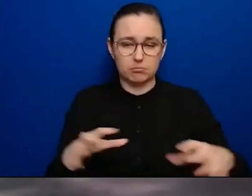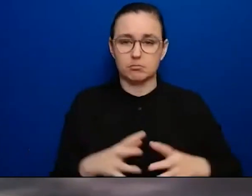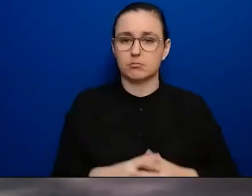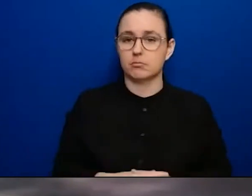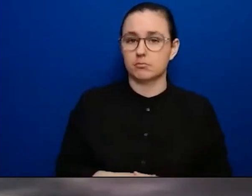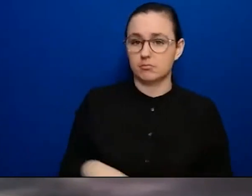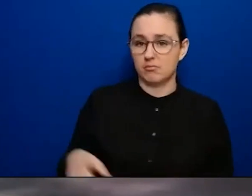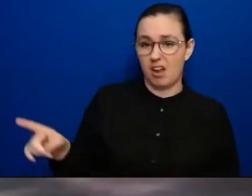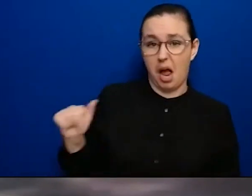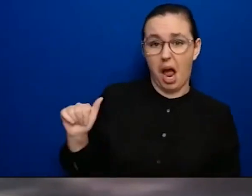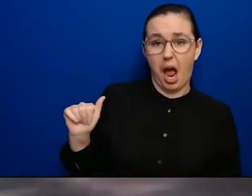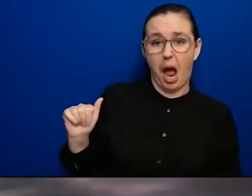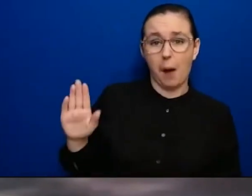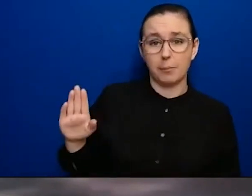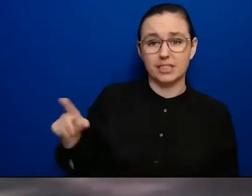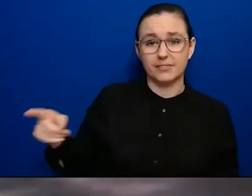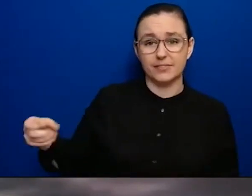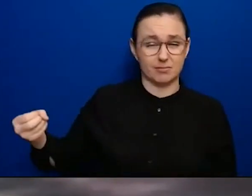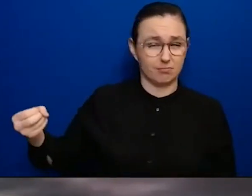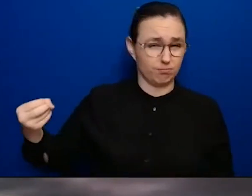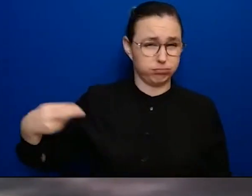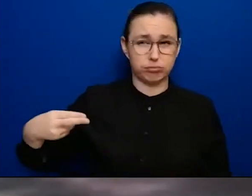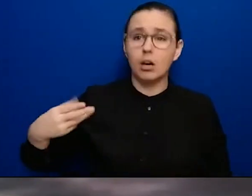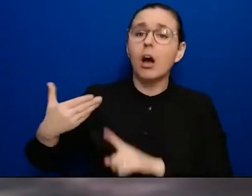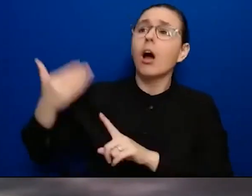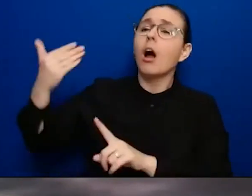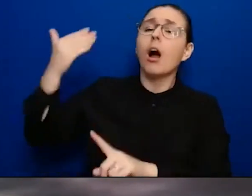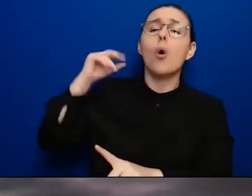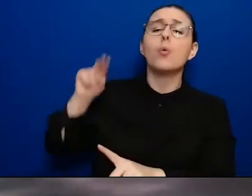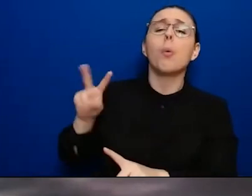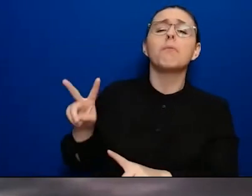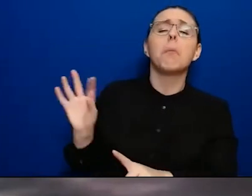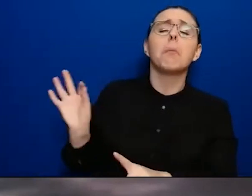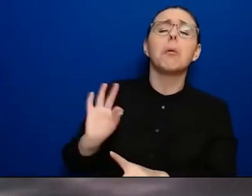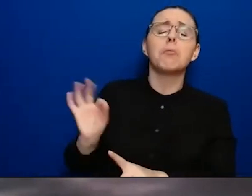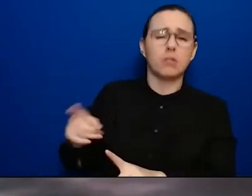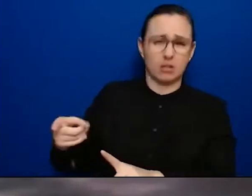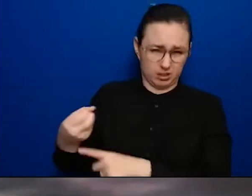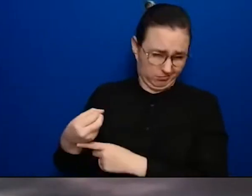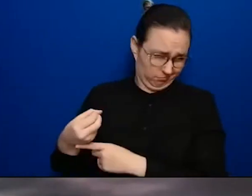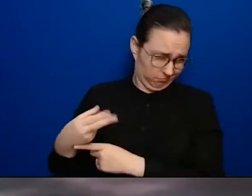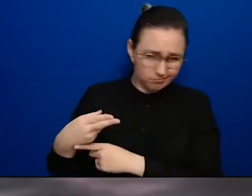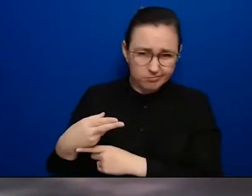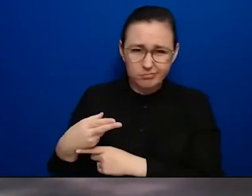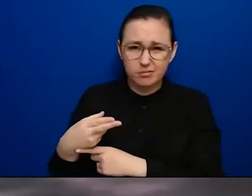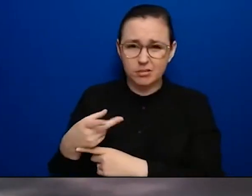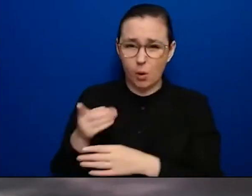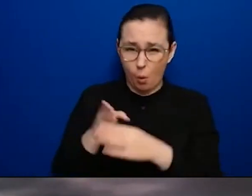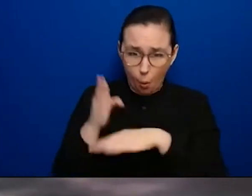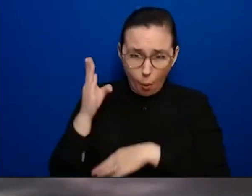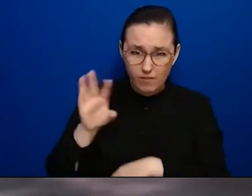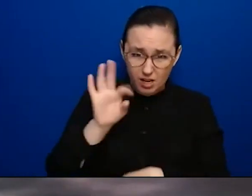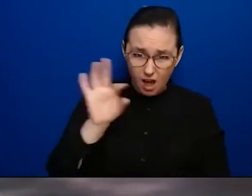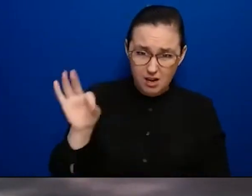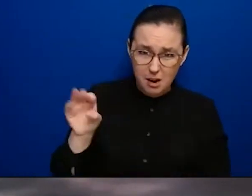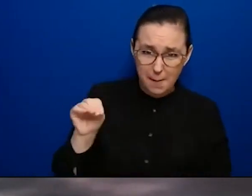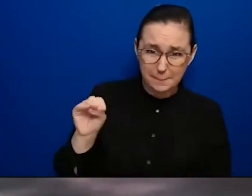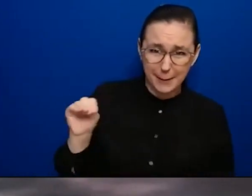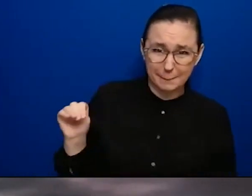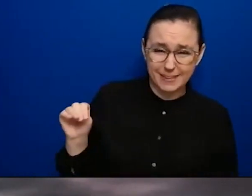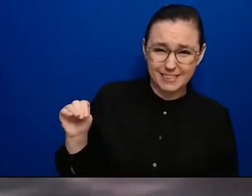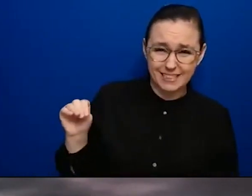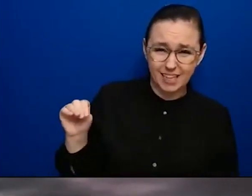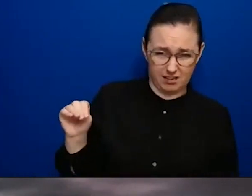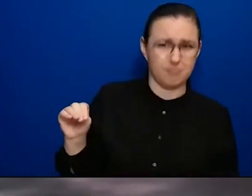totals for precipitation by 99 millimeters. So a huge departure from the previous record